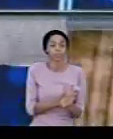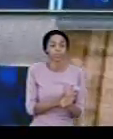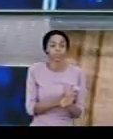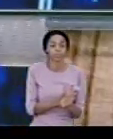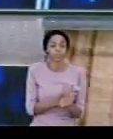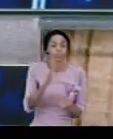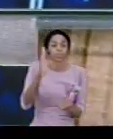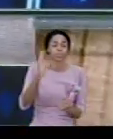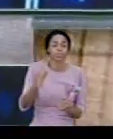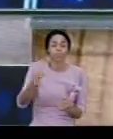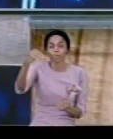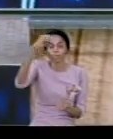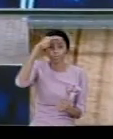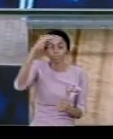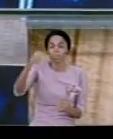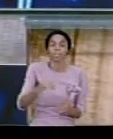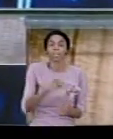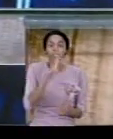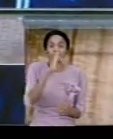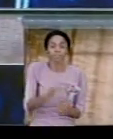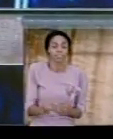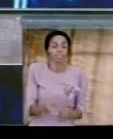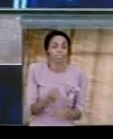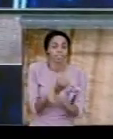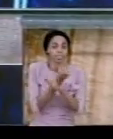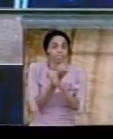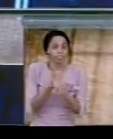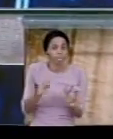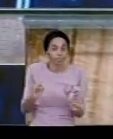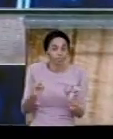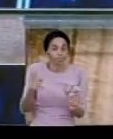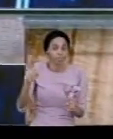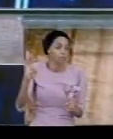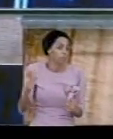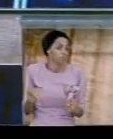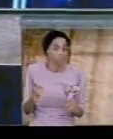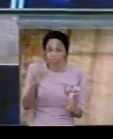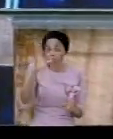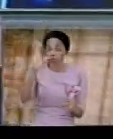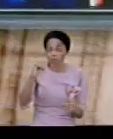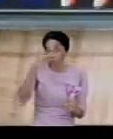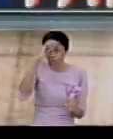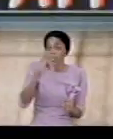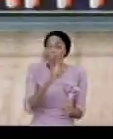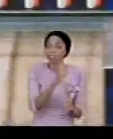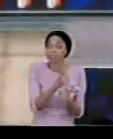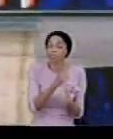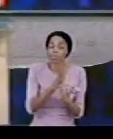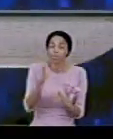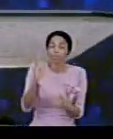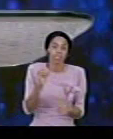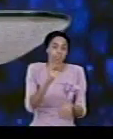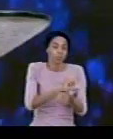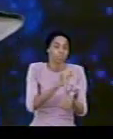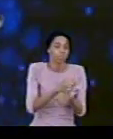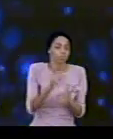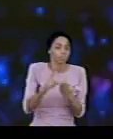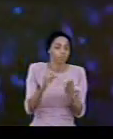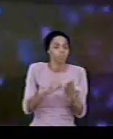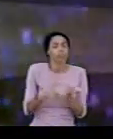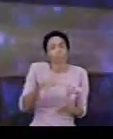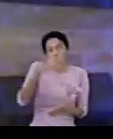by the works of the law. Why? Because no man can render